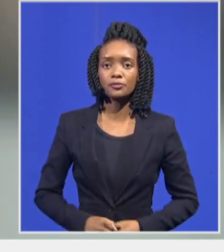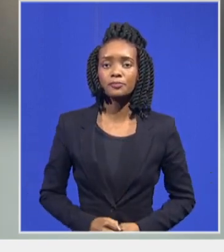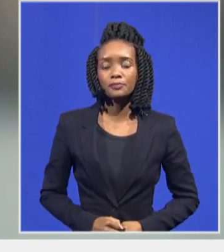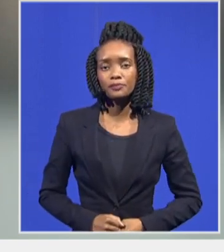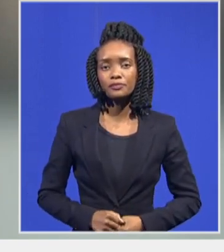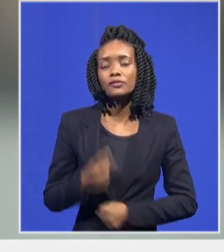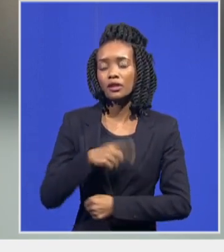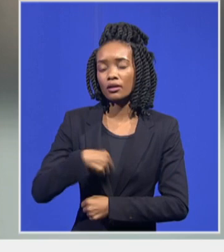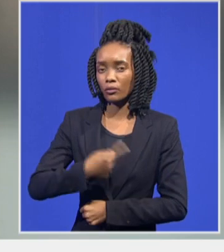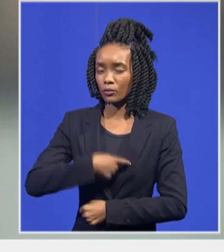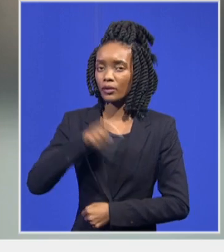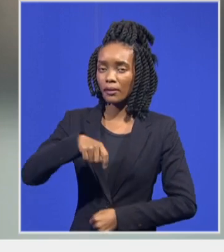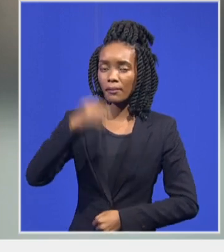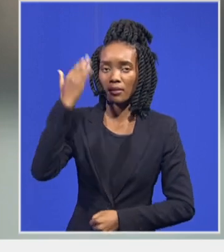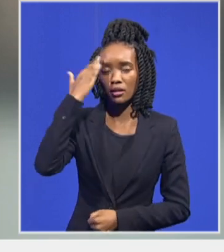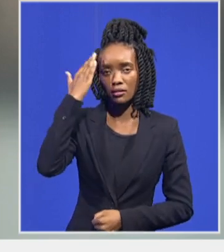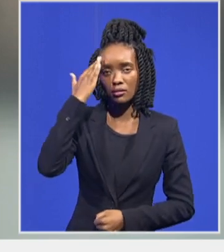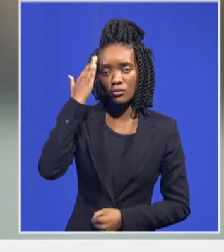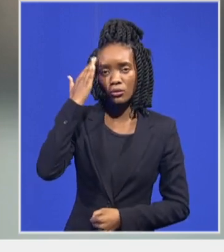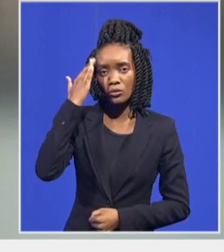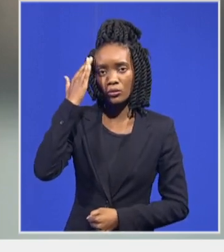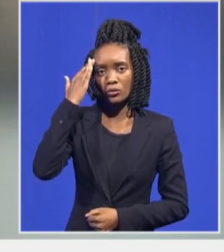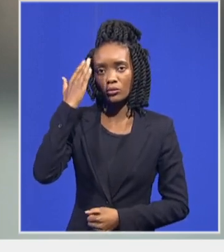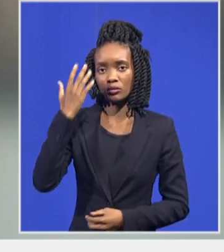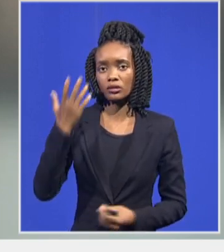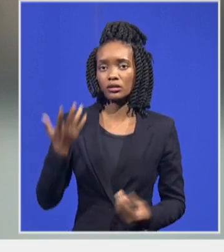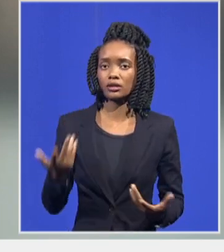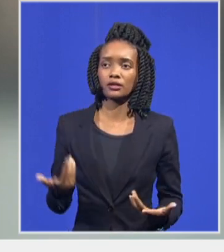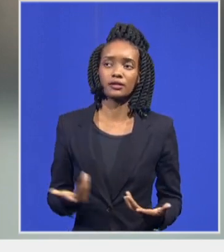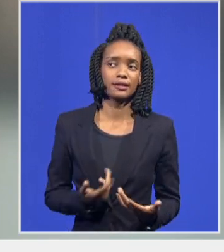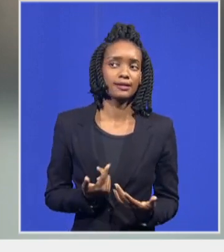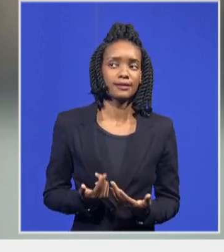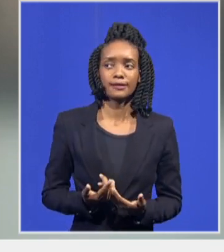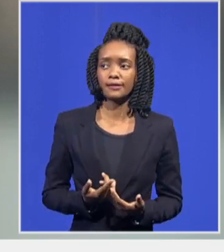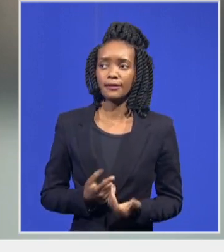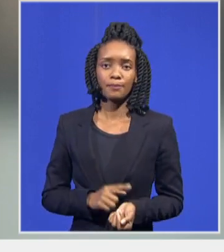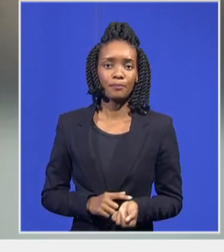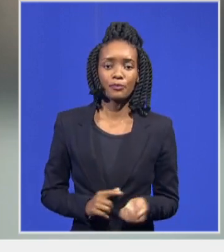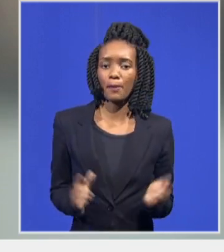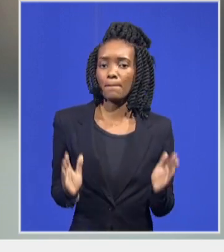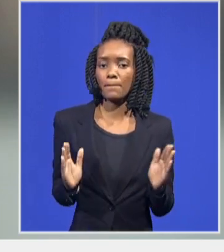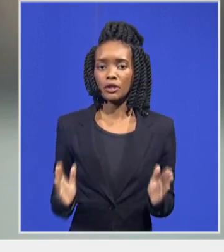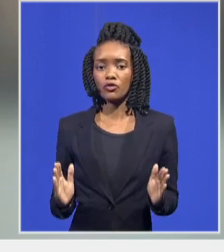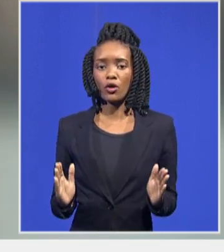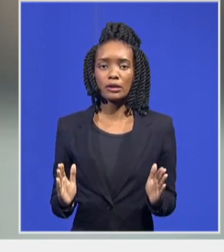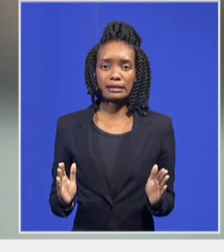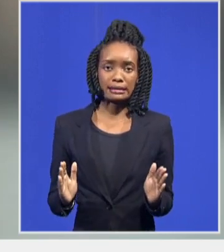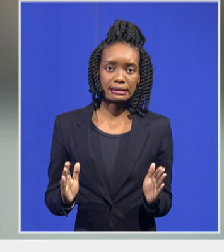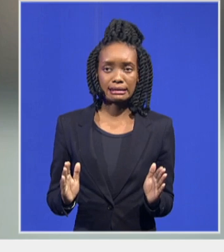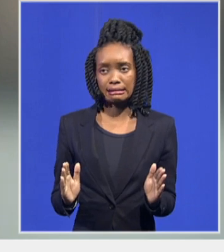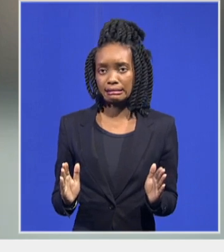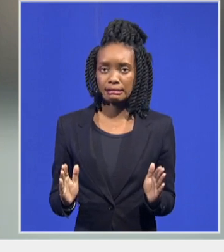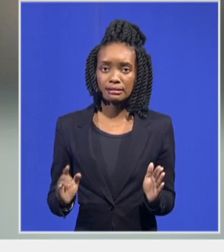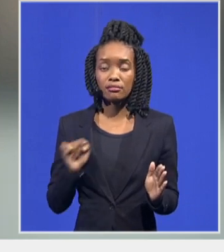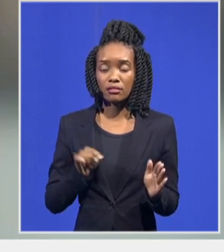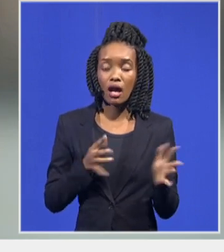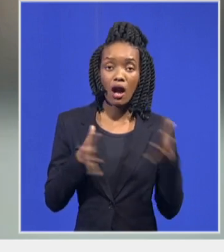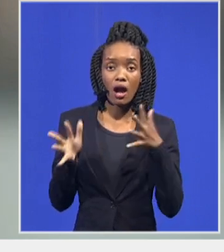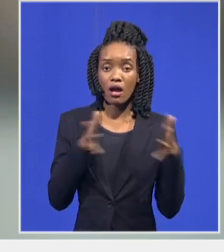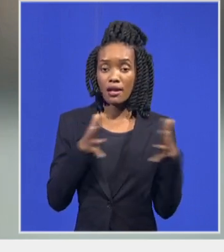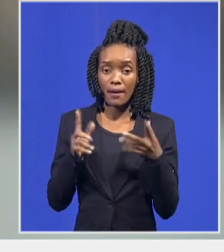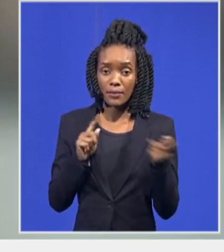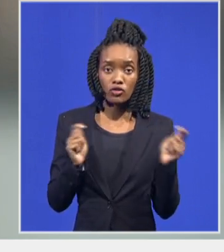need to note that we're in a period of rapidly accelerating climate change.